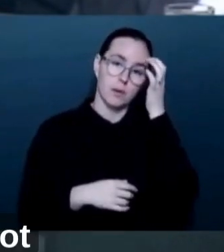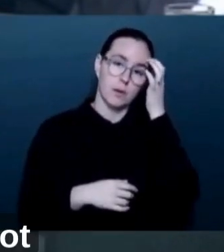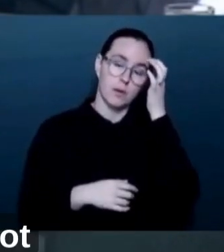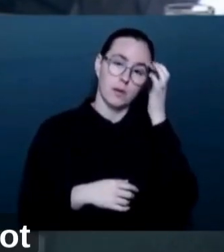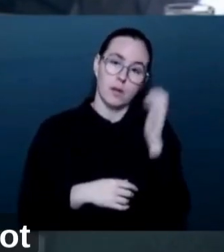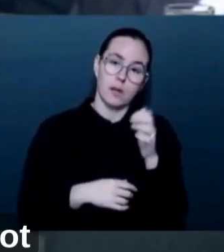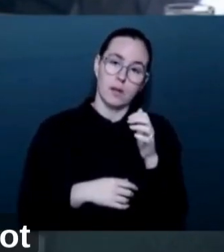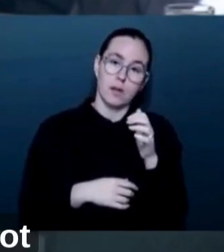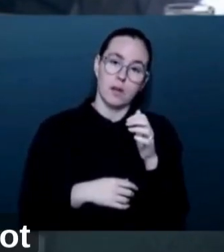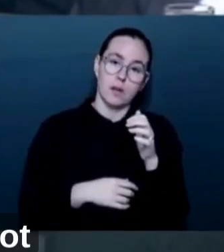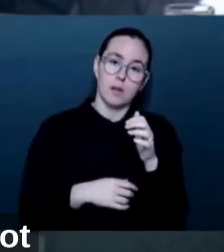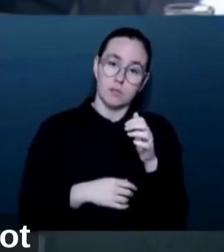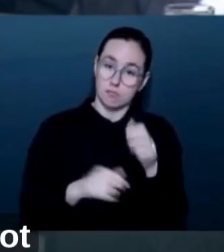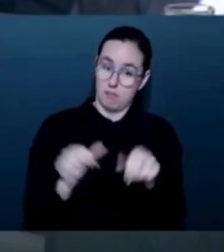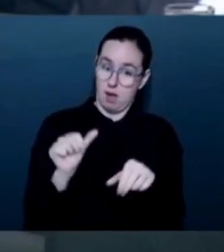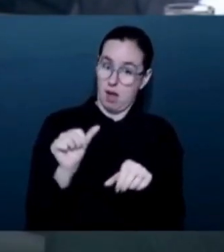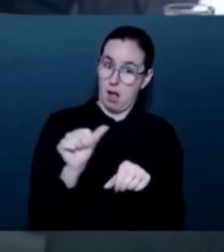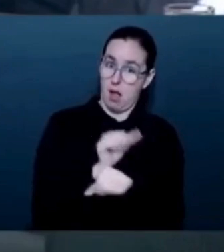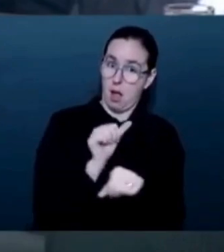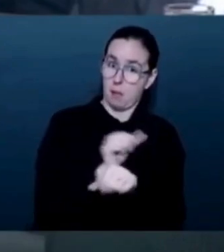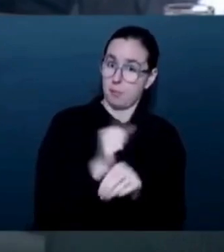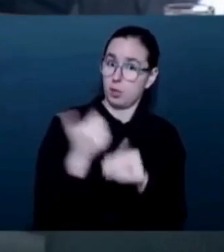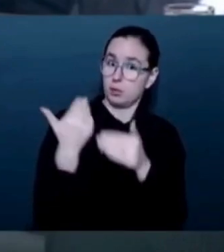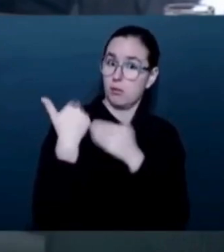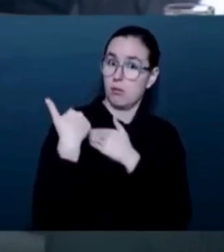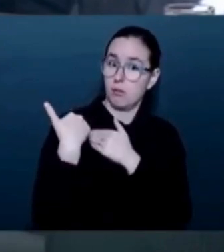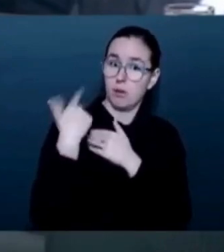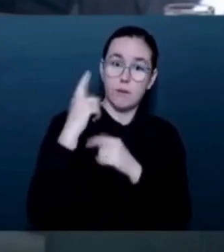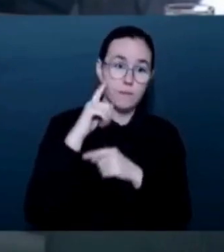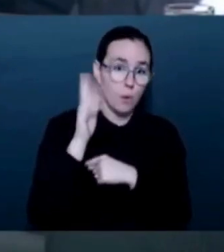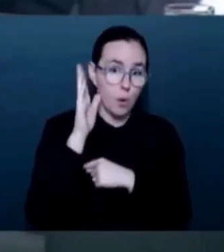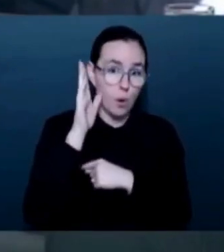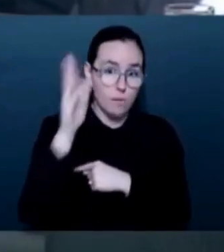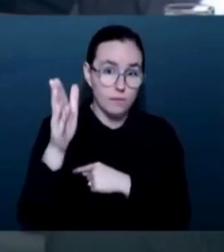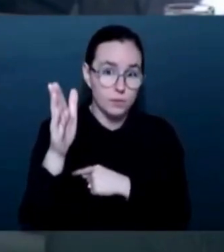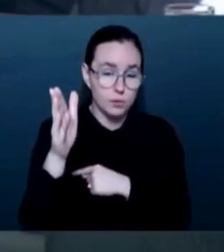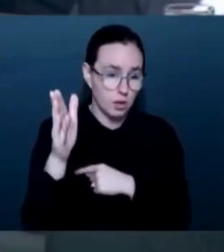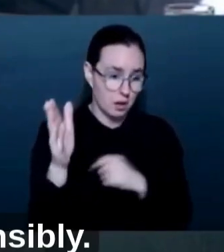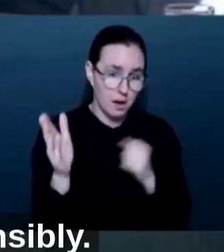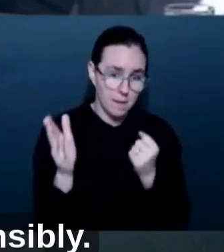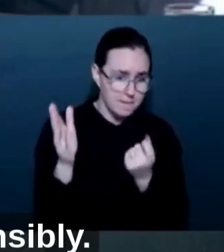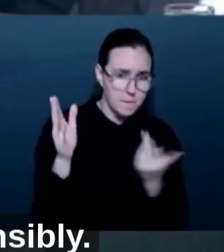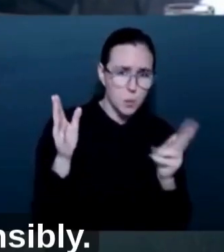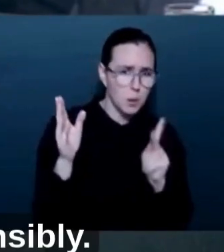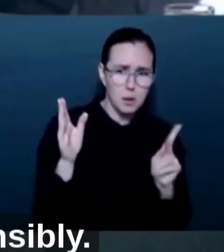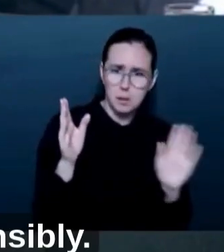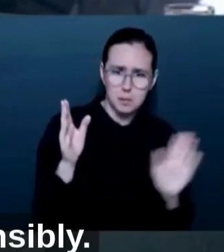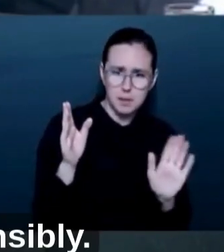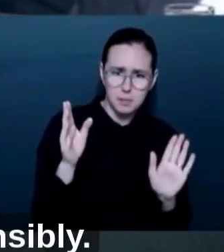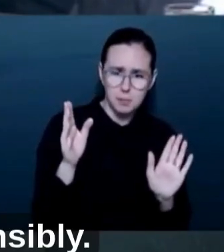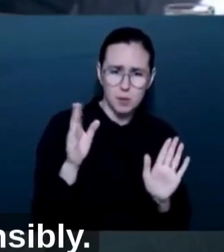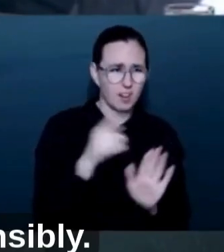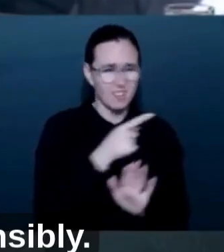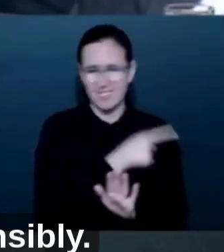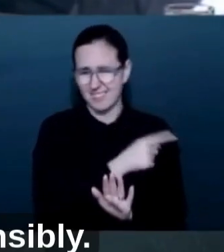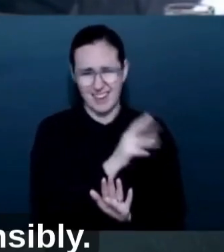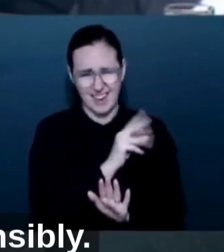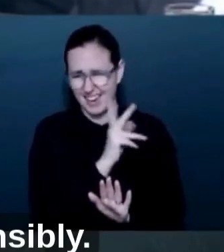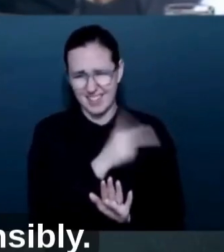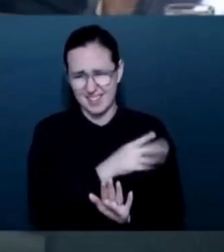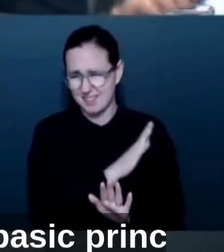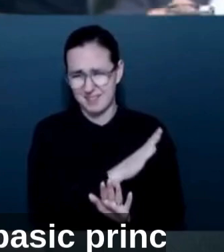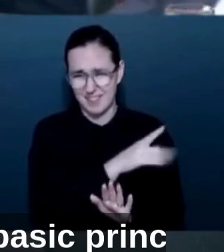just a few Albertans, Mr. Speaker, just not NDP voters, Mr. Speaker, but all Albertans. And we can do